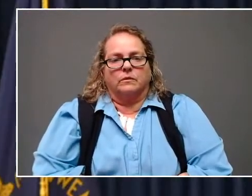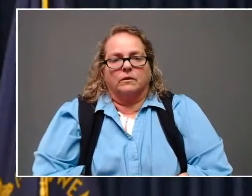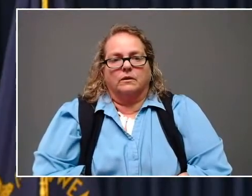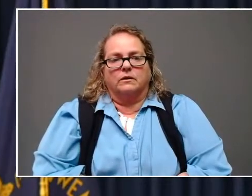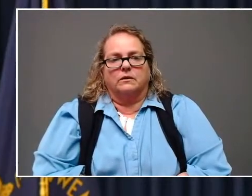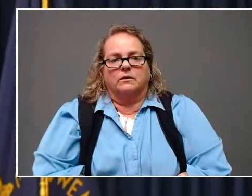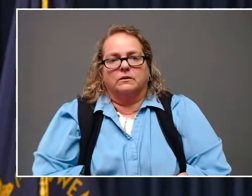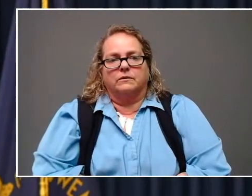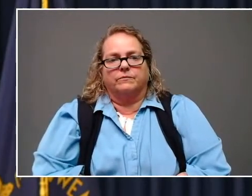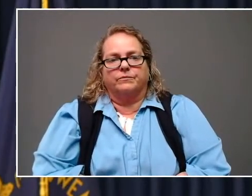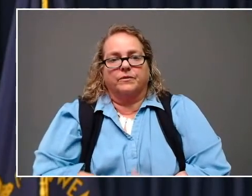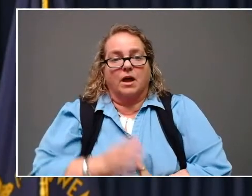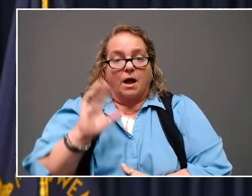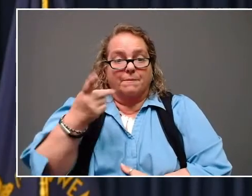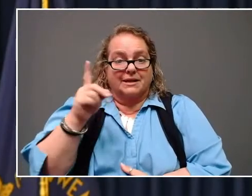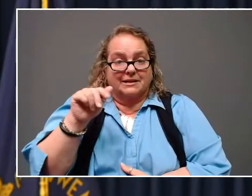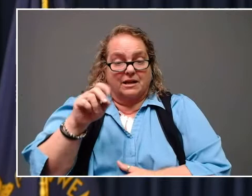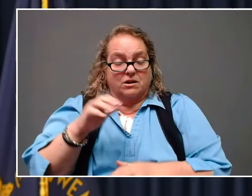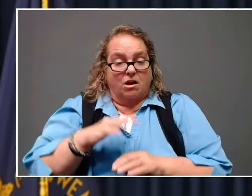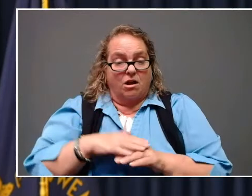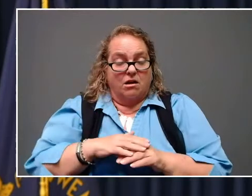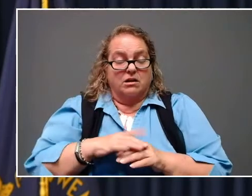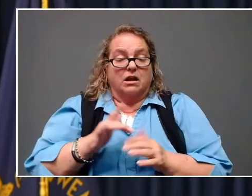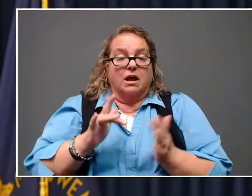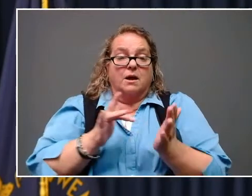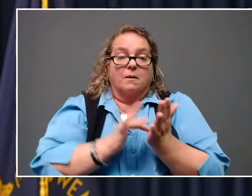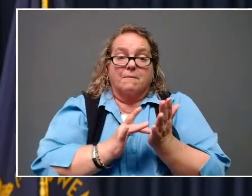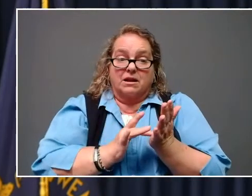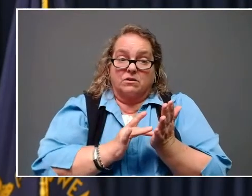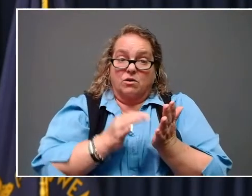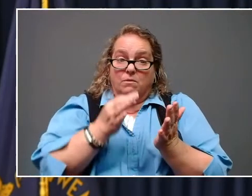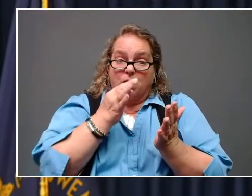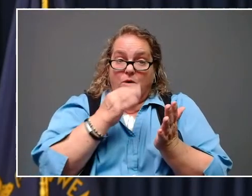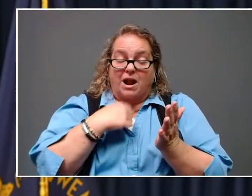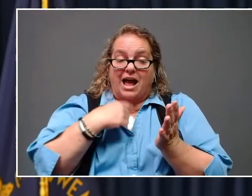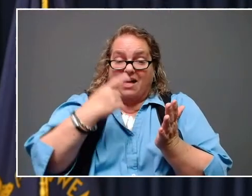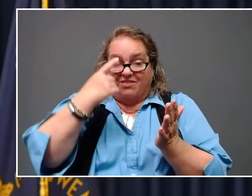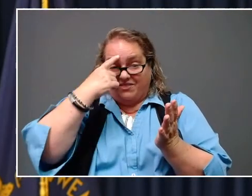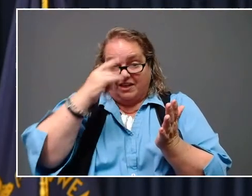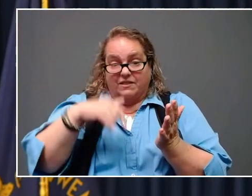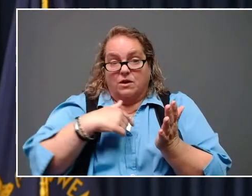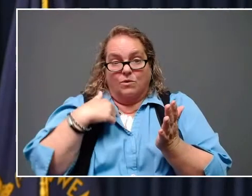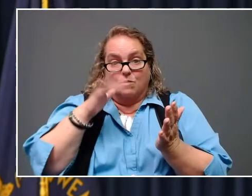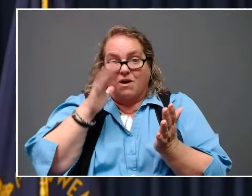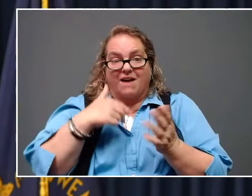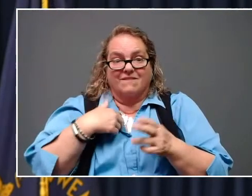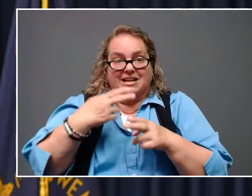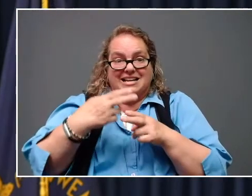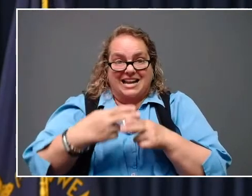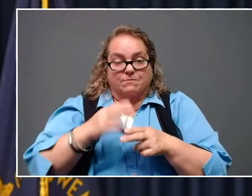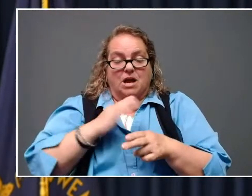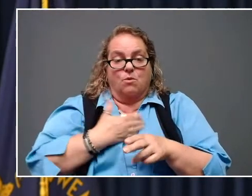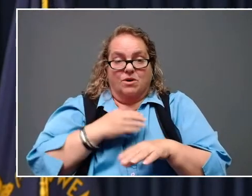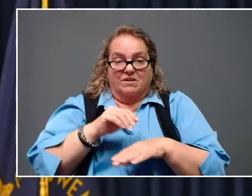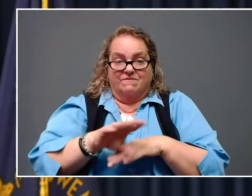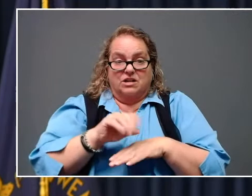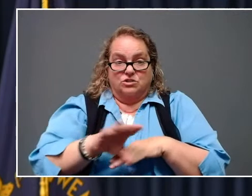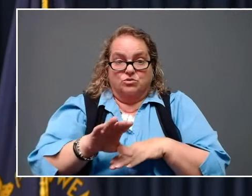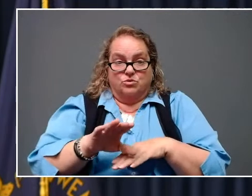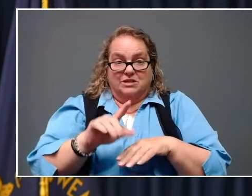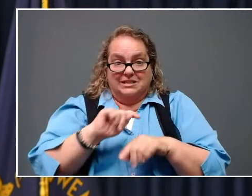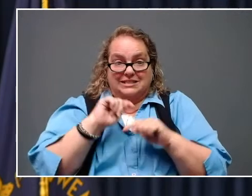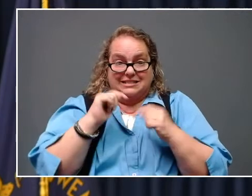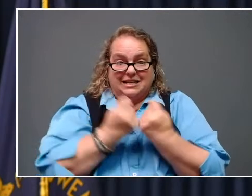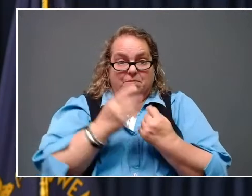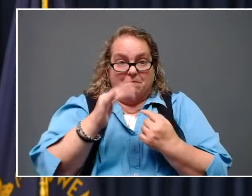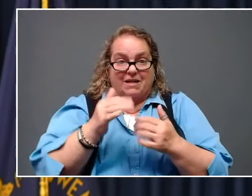As an update on medical marijuana, I expect that we will have named our advisory team by the